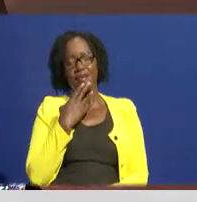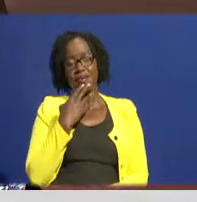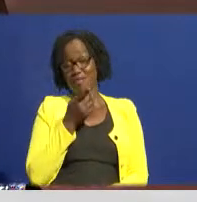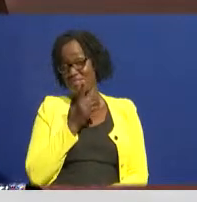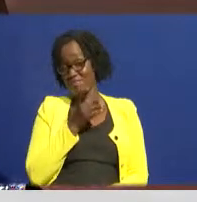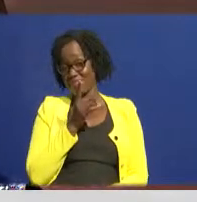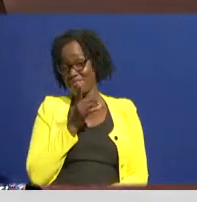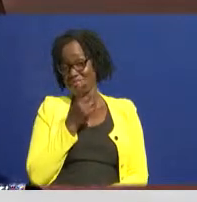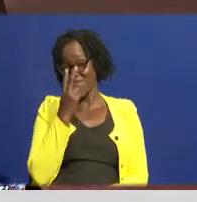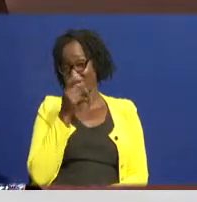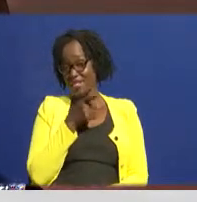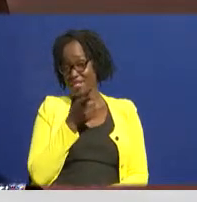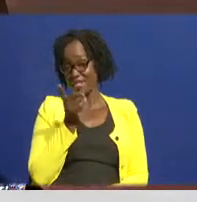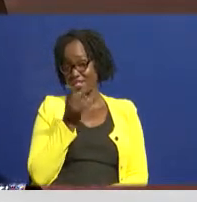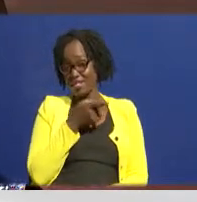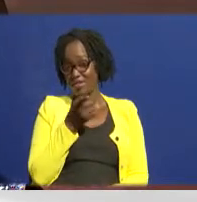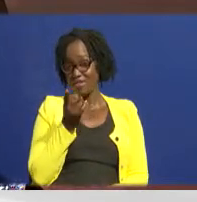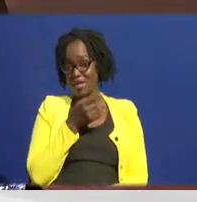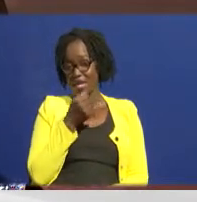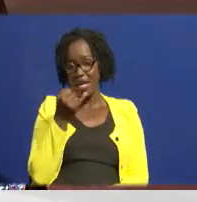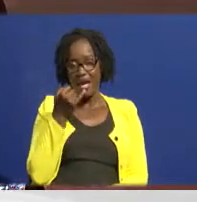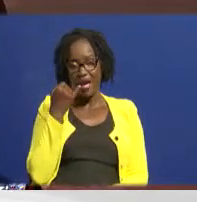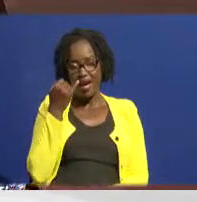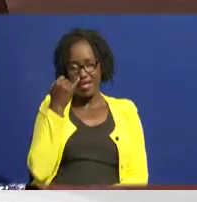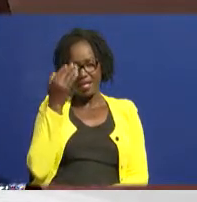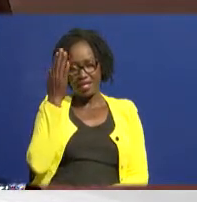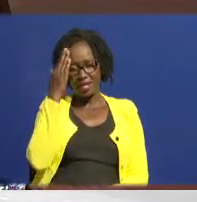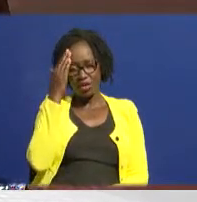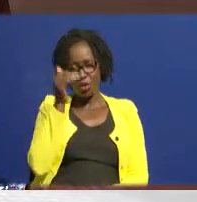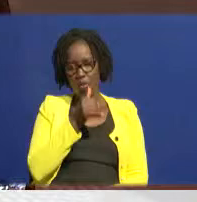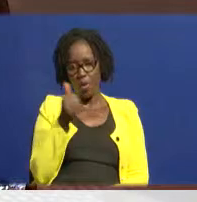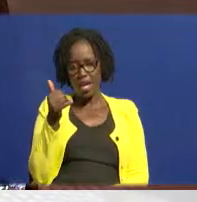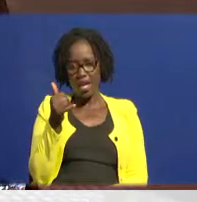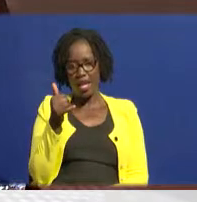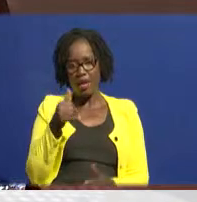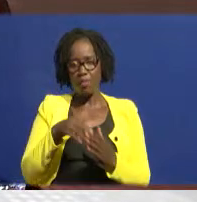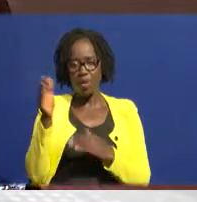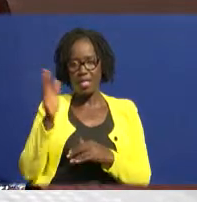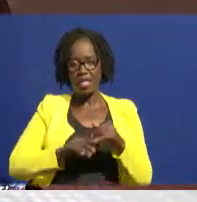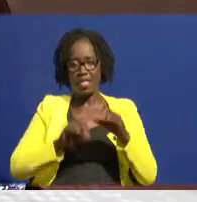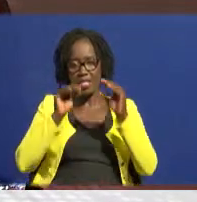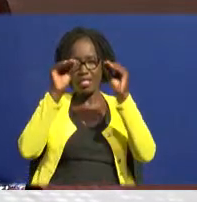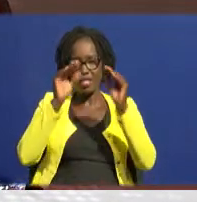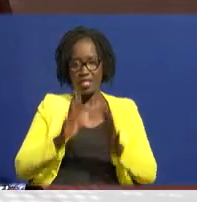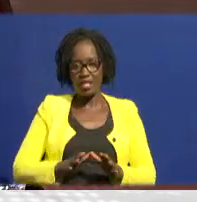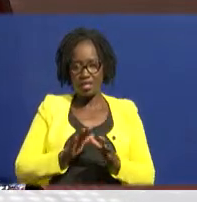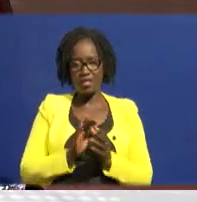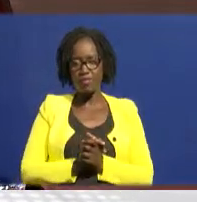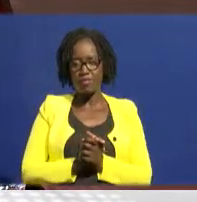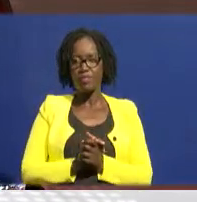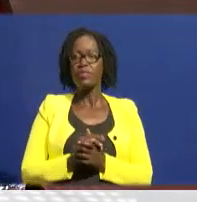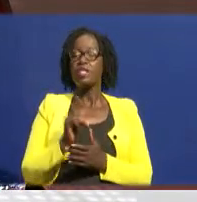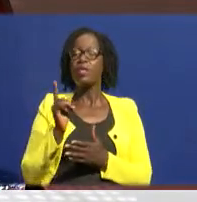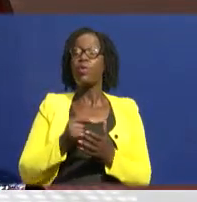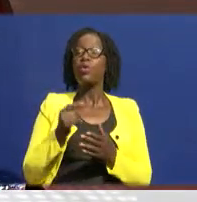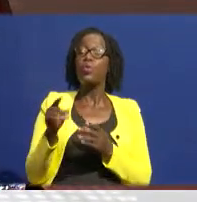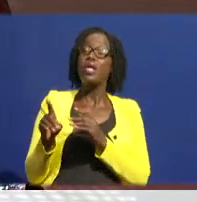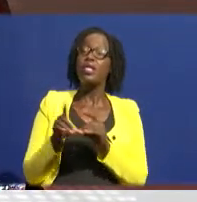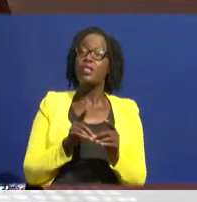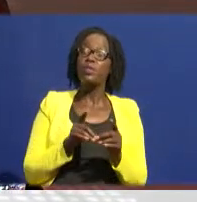tell. Maybe who is the one who is using drugs, they are well aware, more than the teachers. Mm-hmm. And what we are doing is